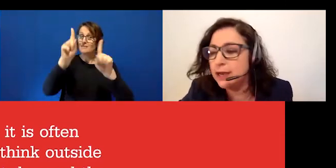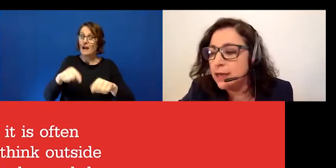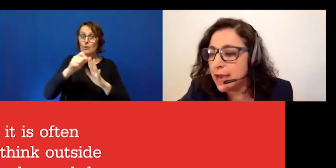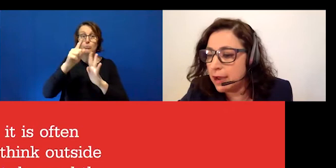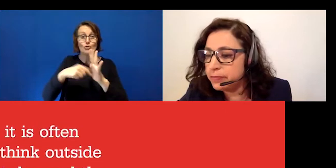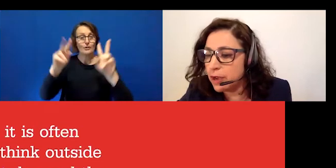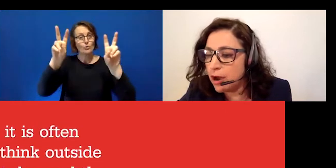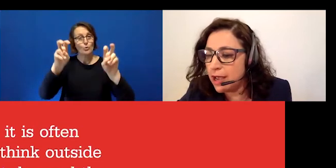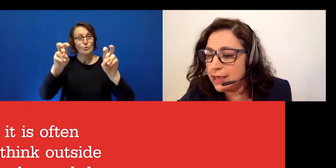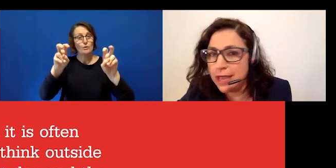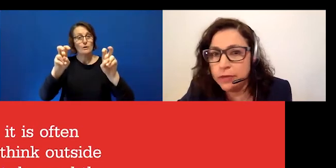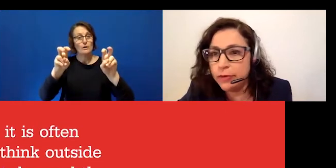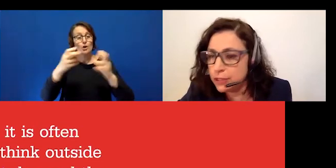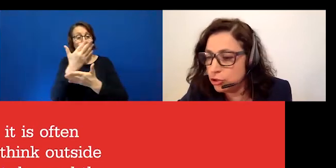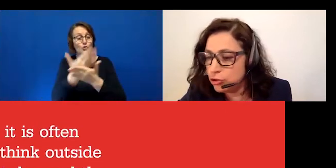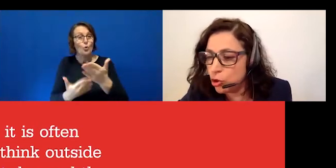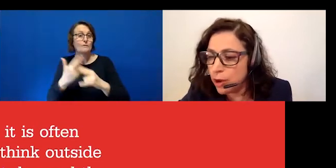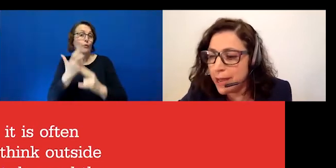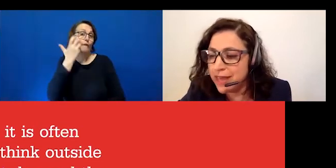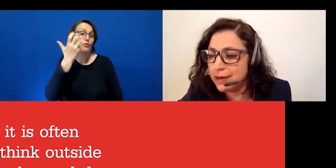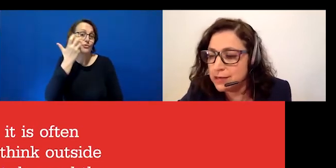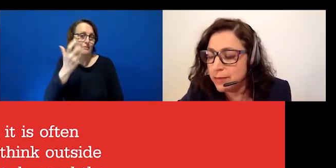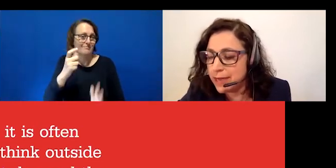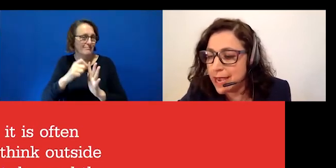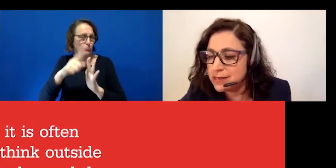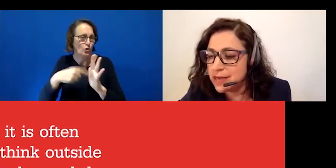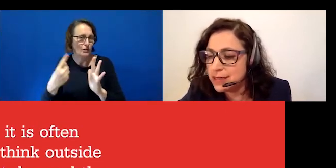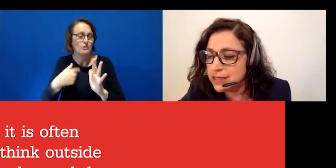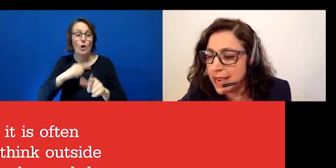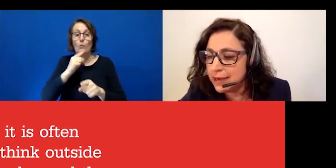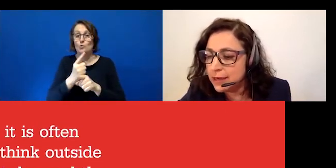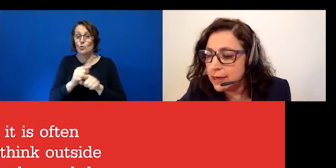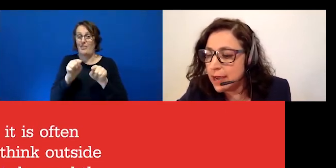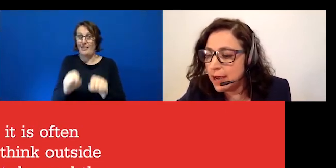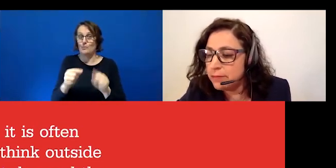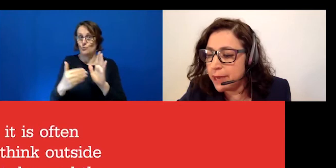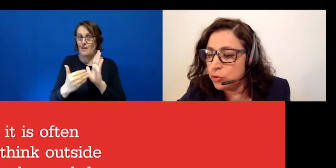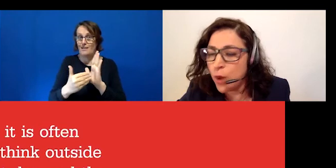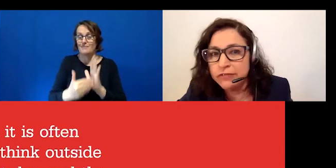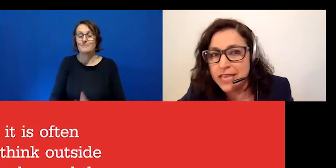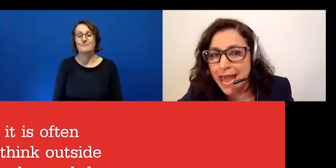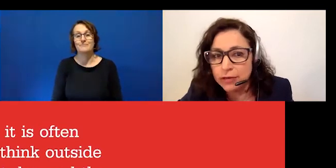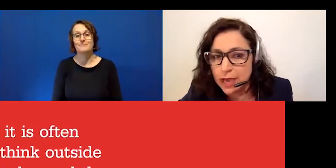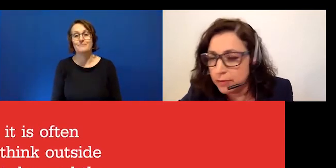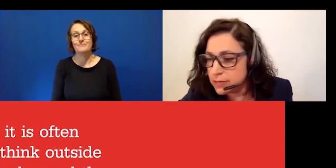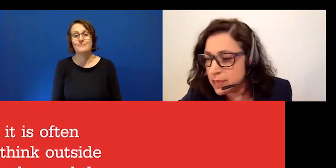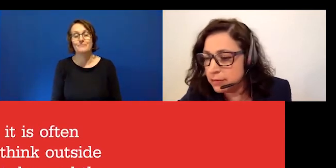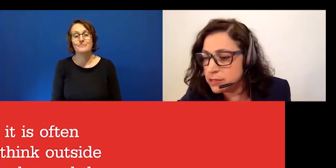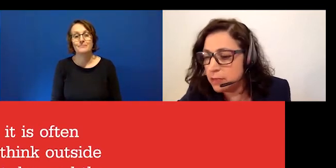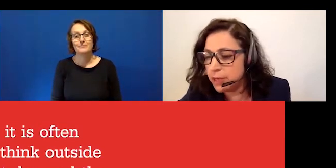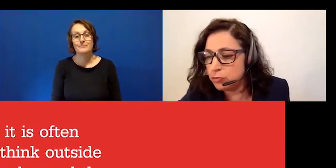centre. I am going to talk about that as the main case study today. But one of the